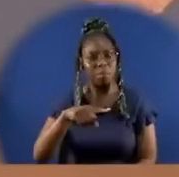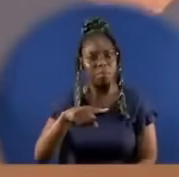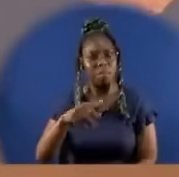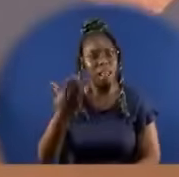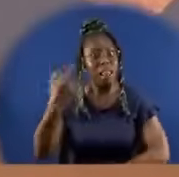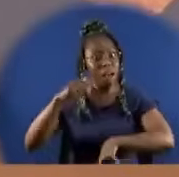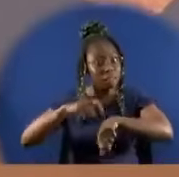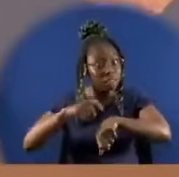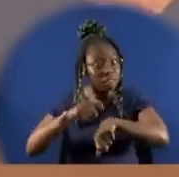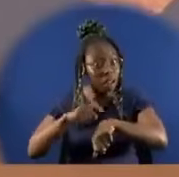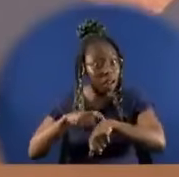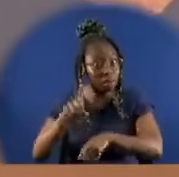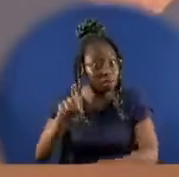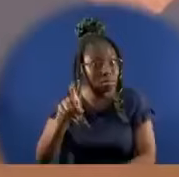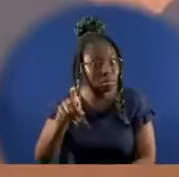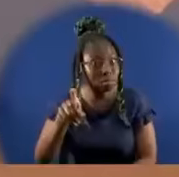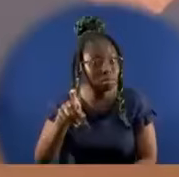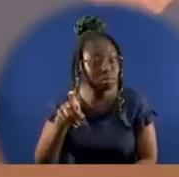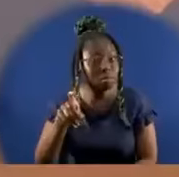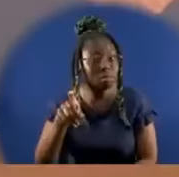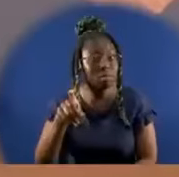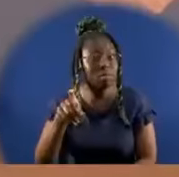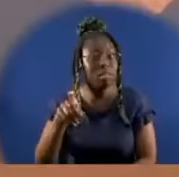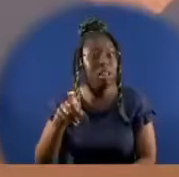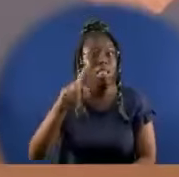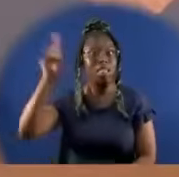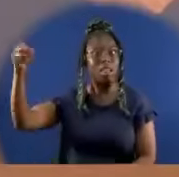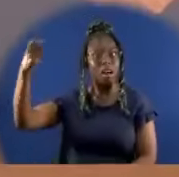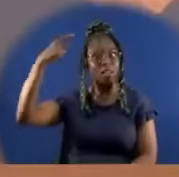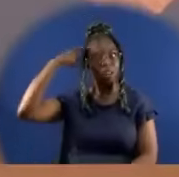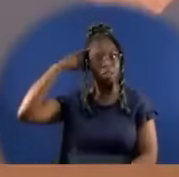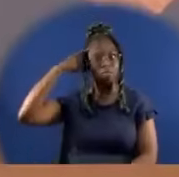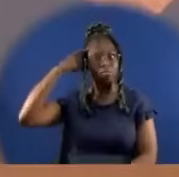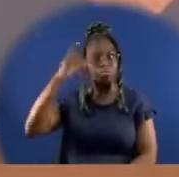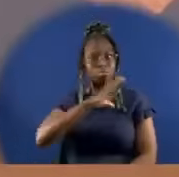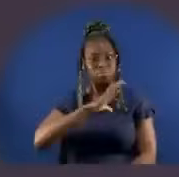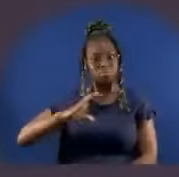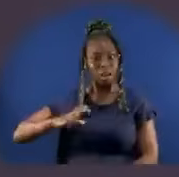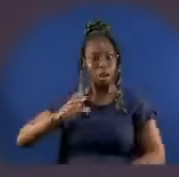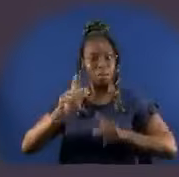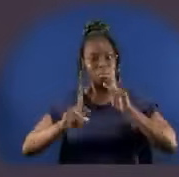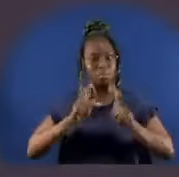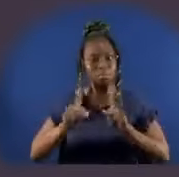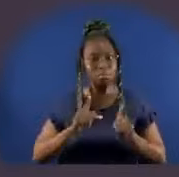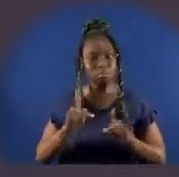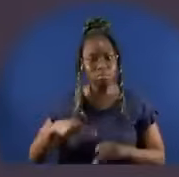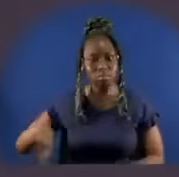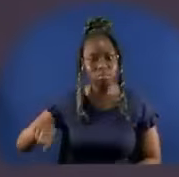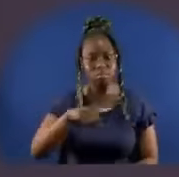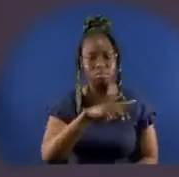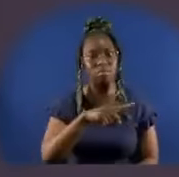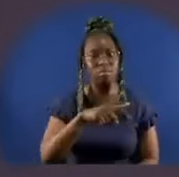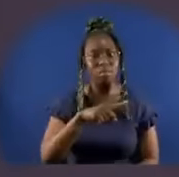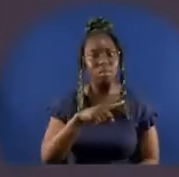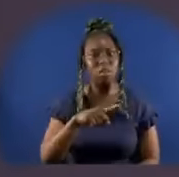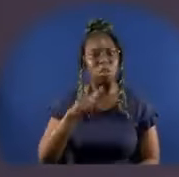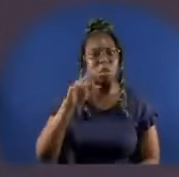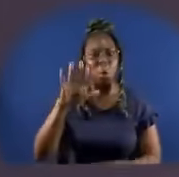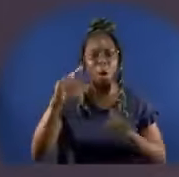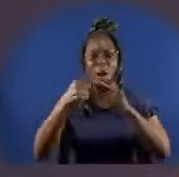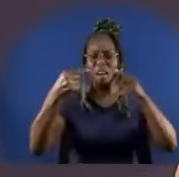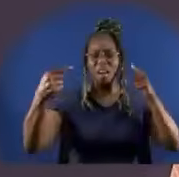When was the last time you prayed for governmental officials? The Bible tells us to do it. When was the last time you prayed for your